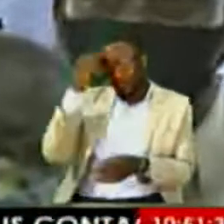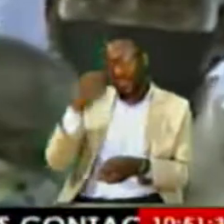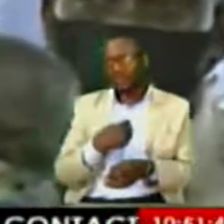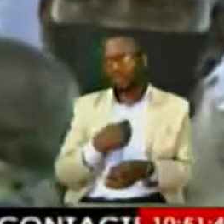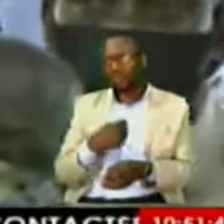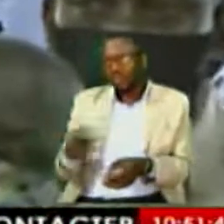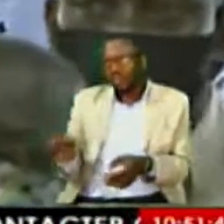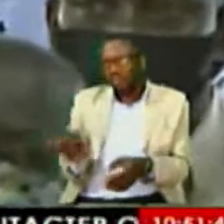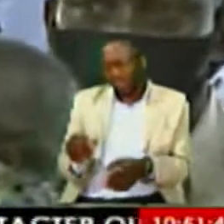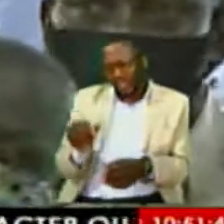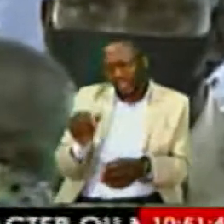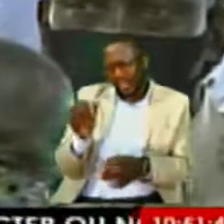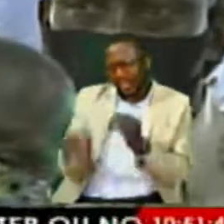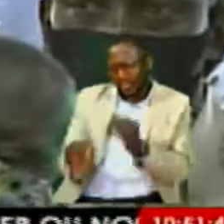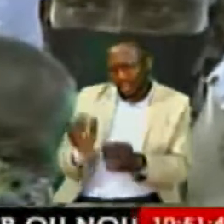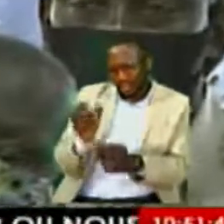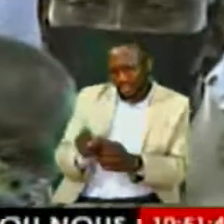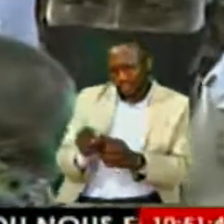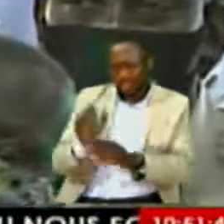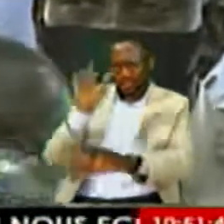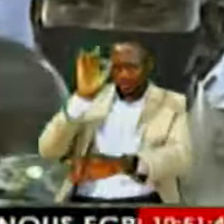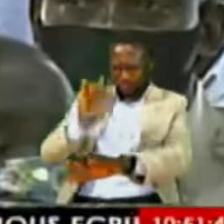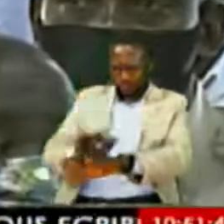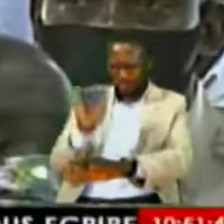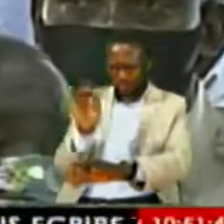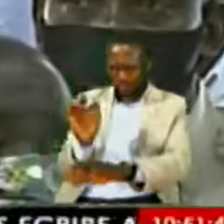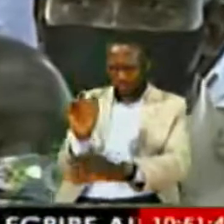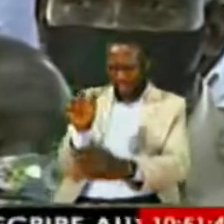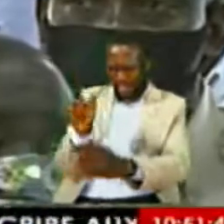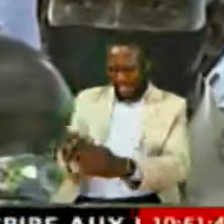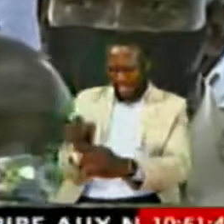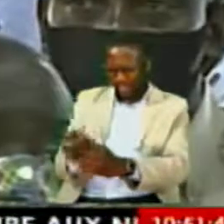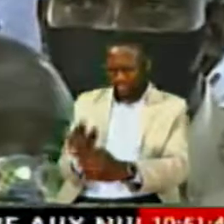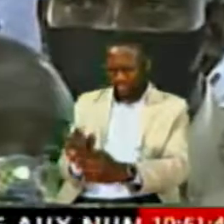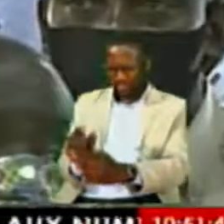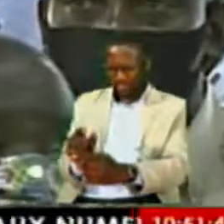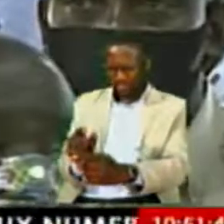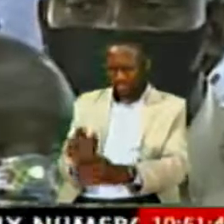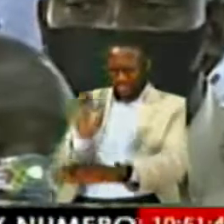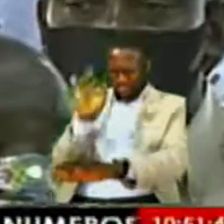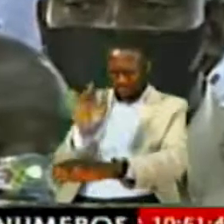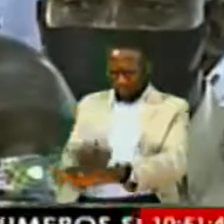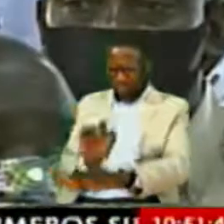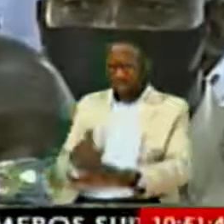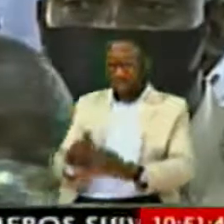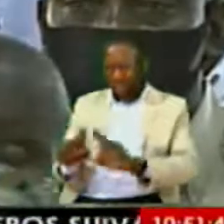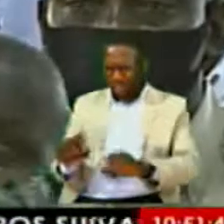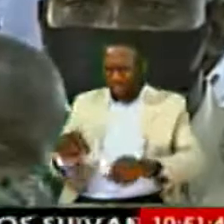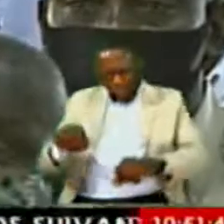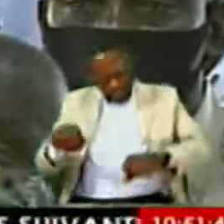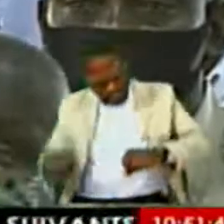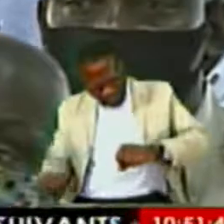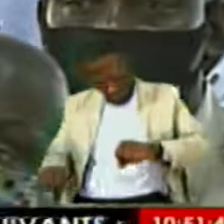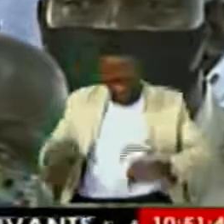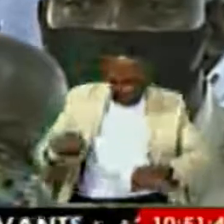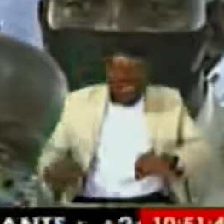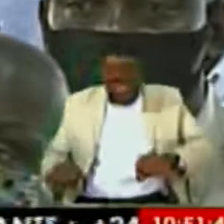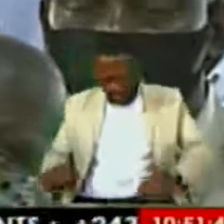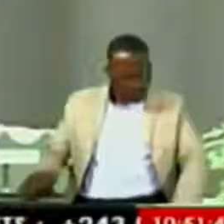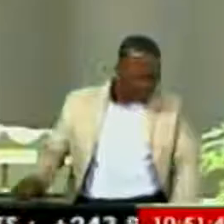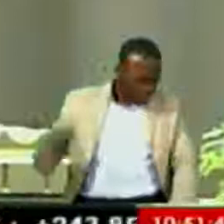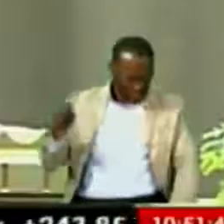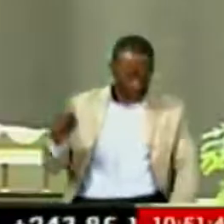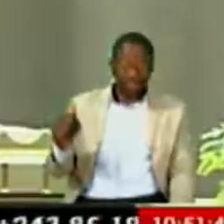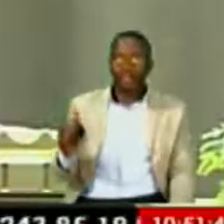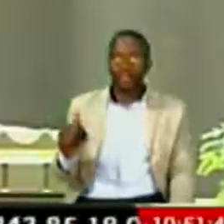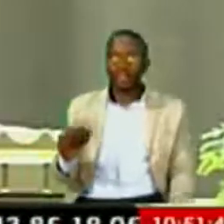The word has touched you. La parole t'a touché. The word has touched you. Mais tu résistes. But you are resisting. Ça, c'est terrible. That is